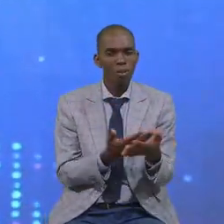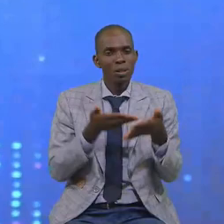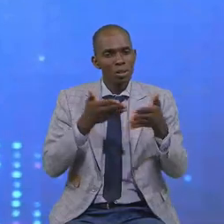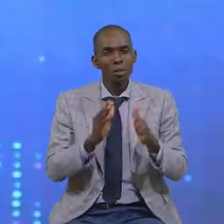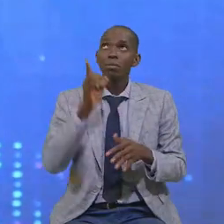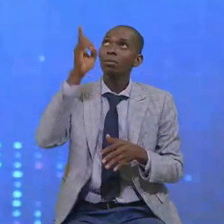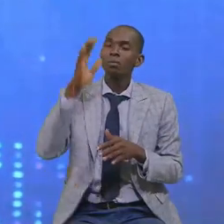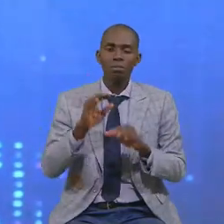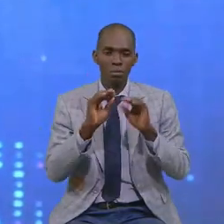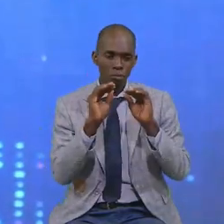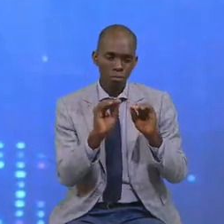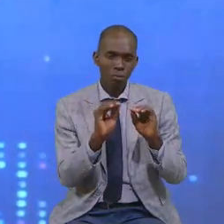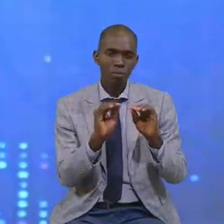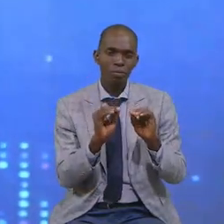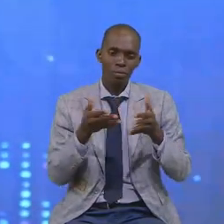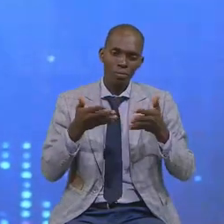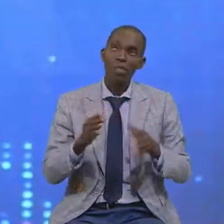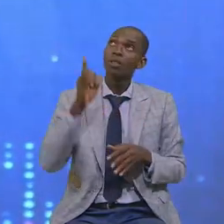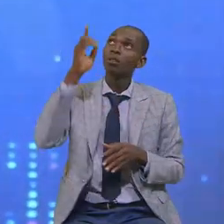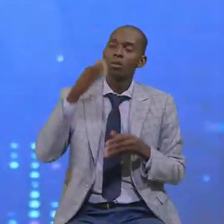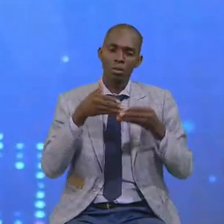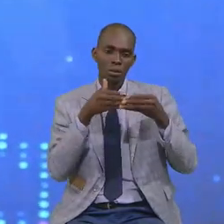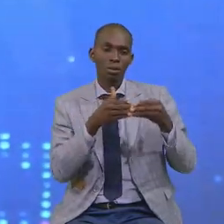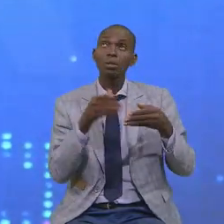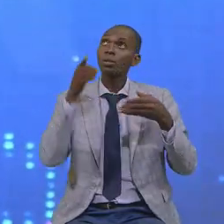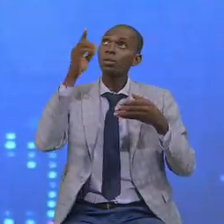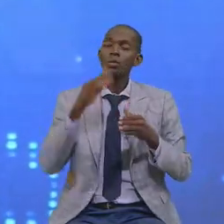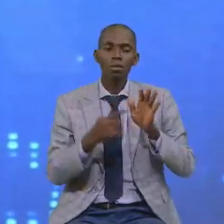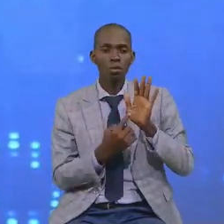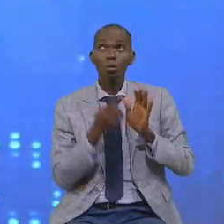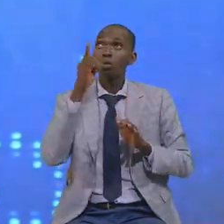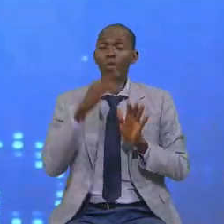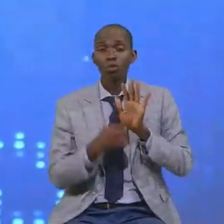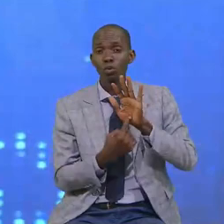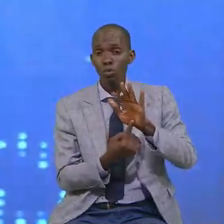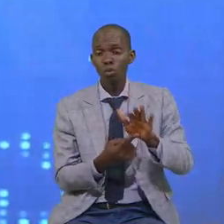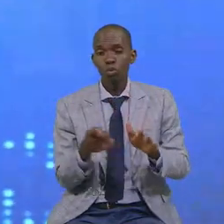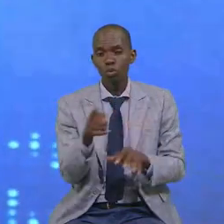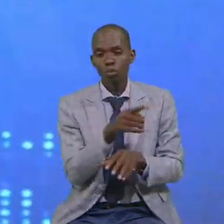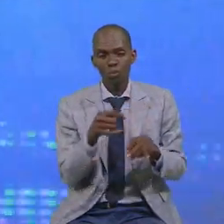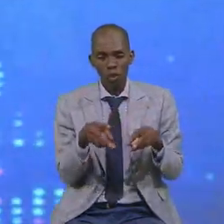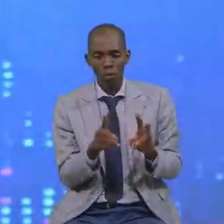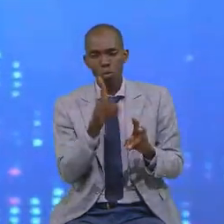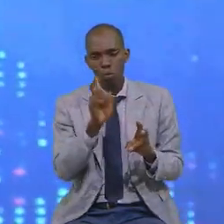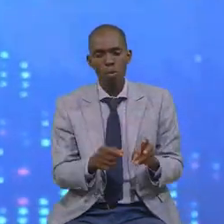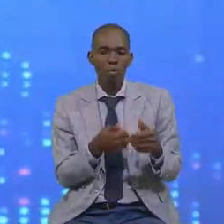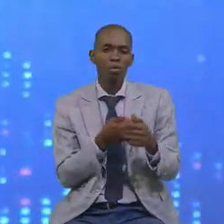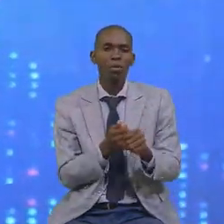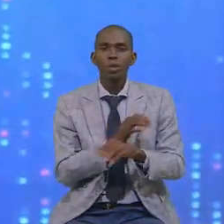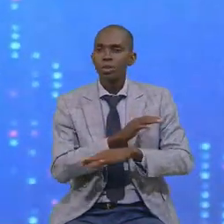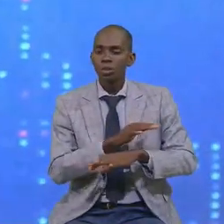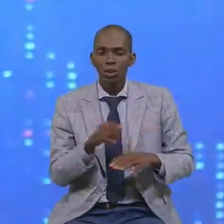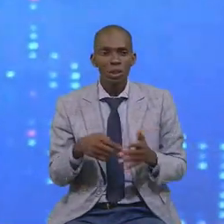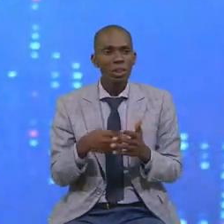God lead. Let him show the way that you must go. Now, thus says the